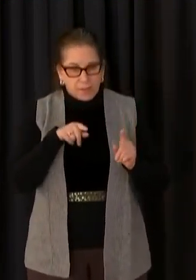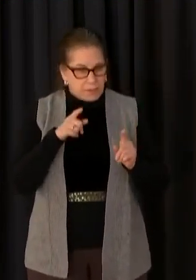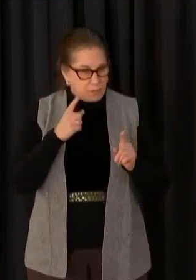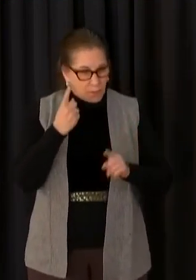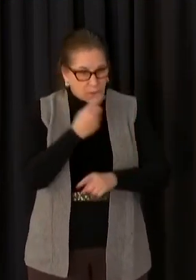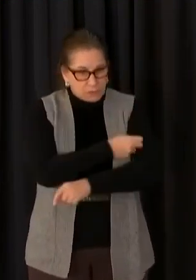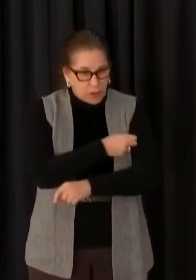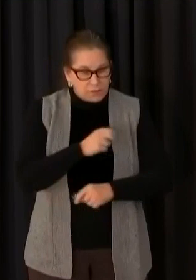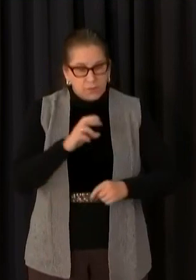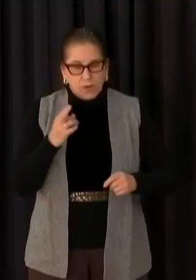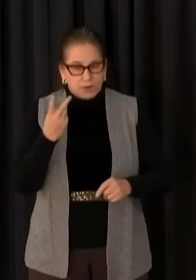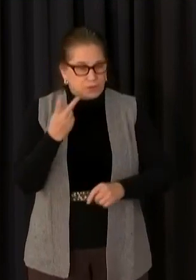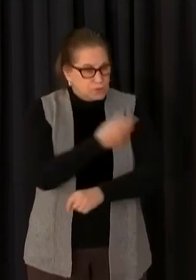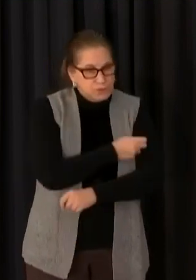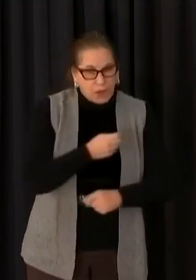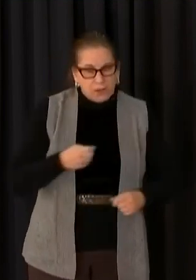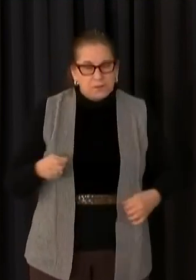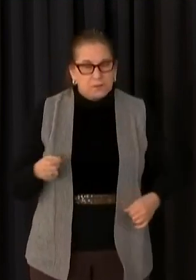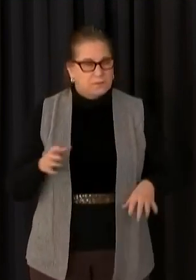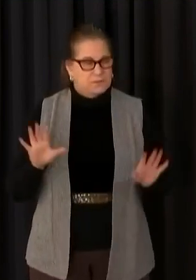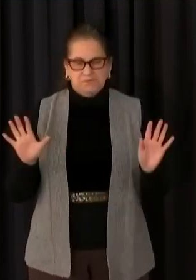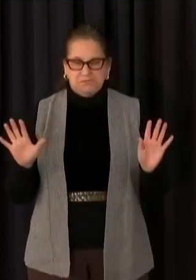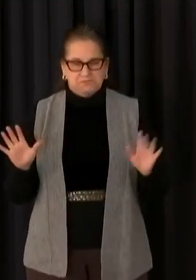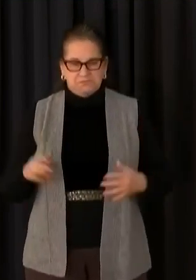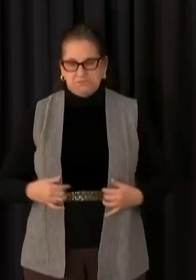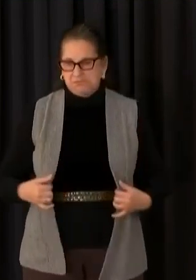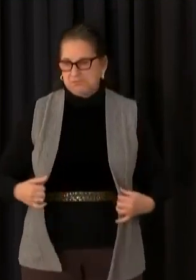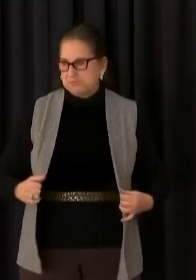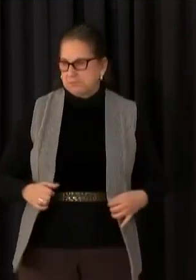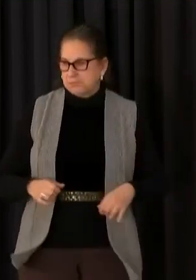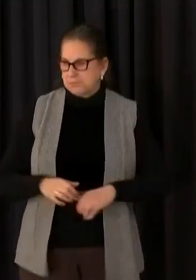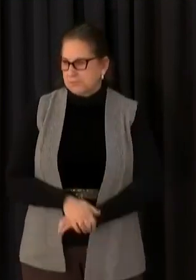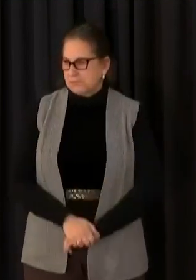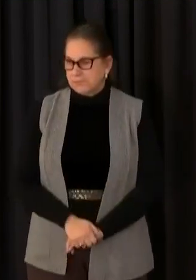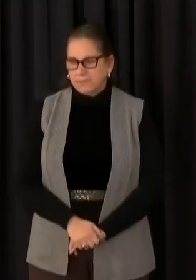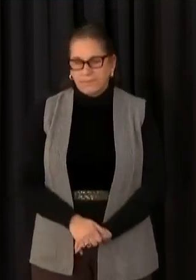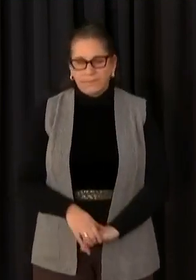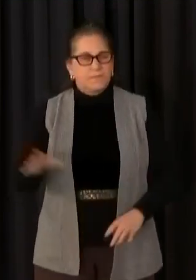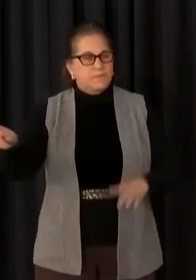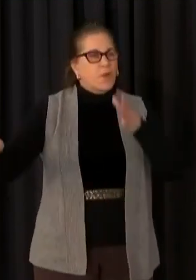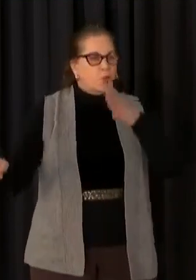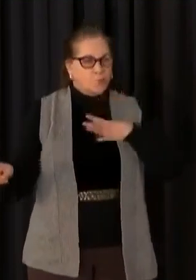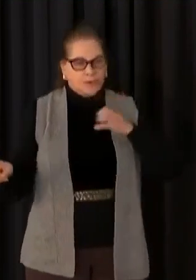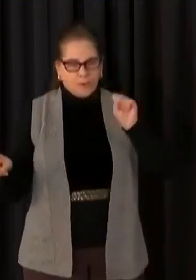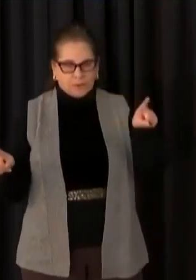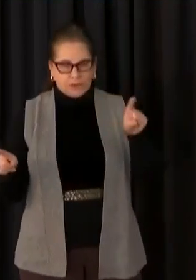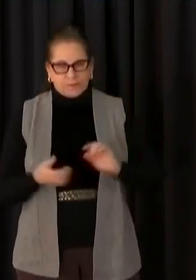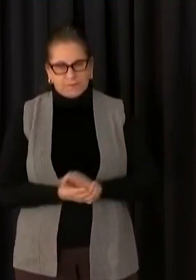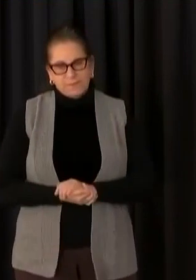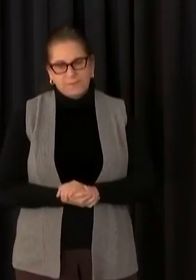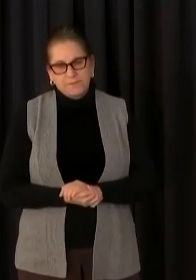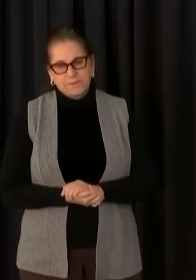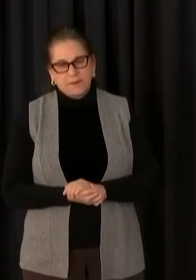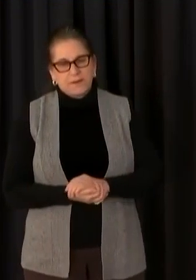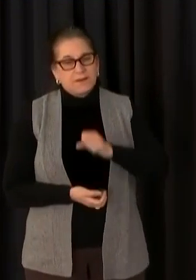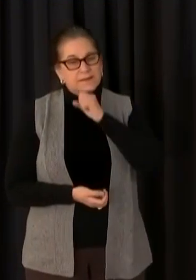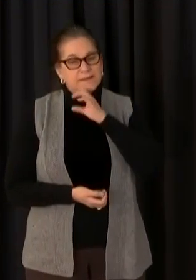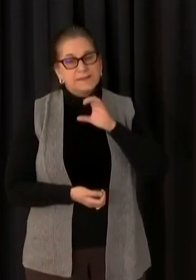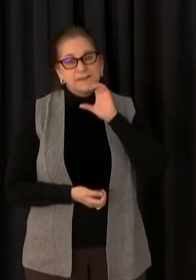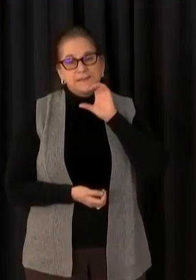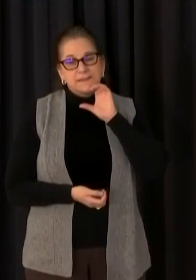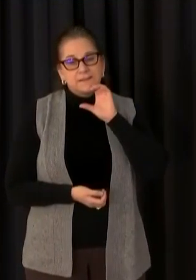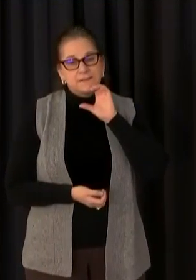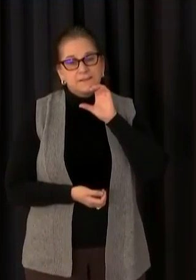Thank you. Yes, Hi, Amanda? thank you for holding this presser. So seniors reported not